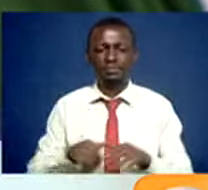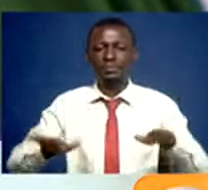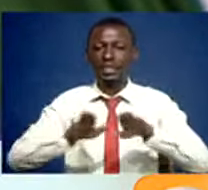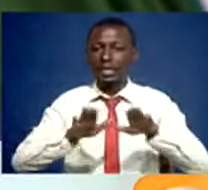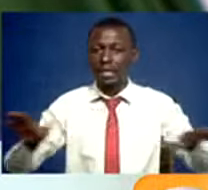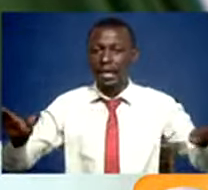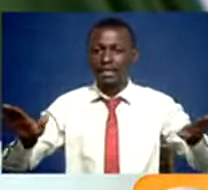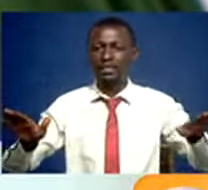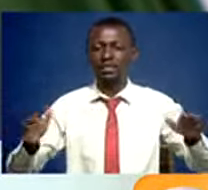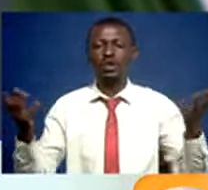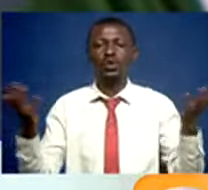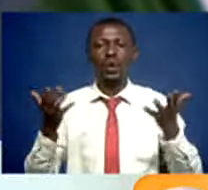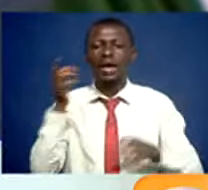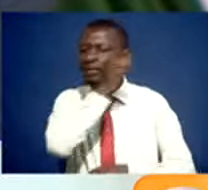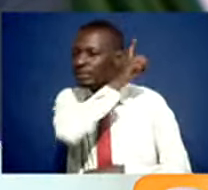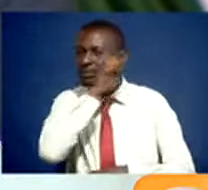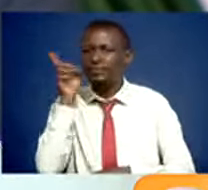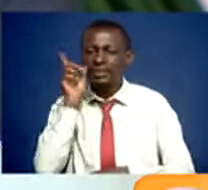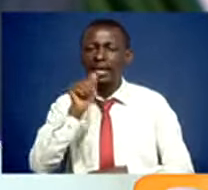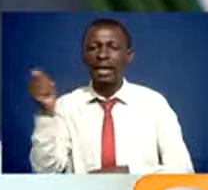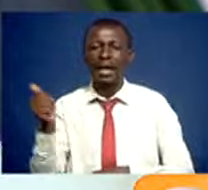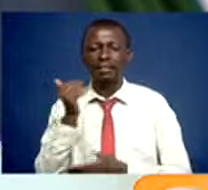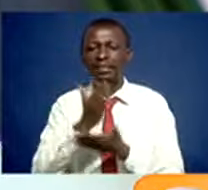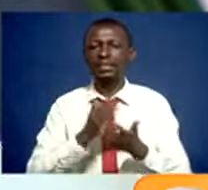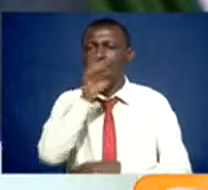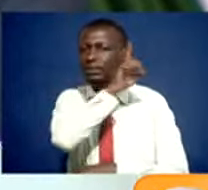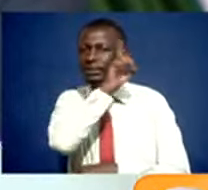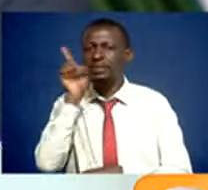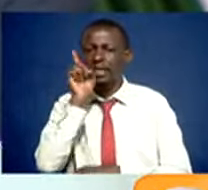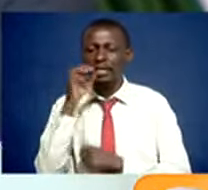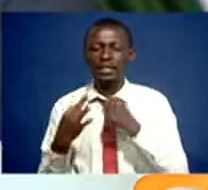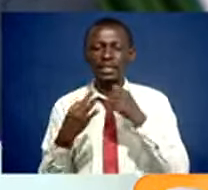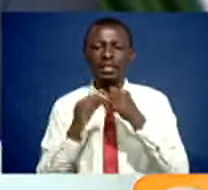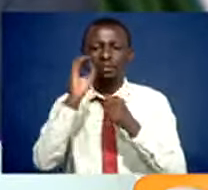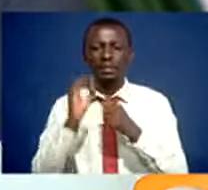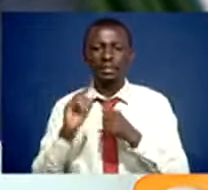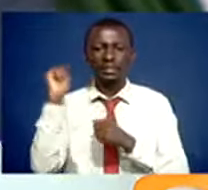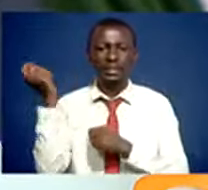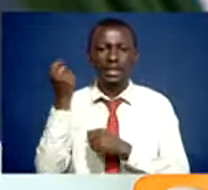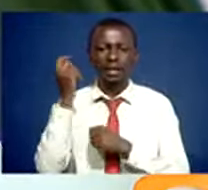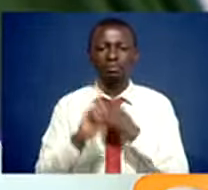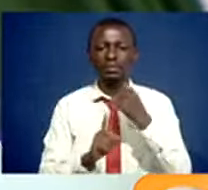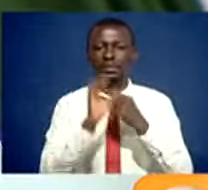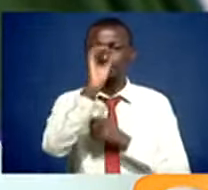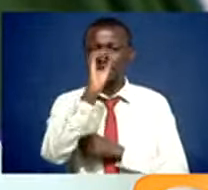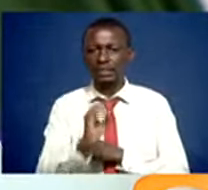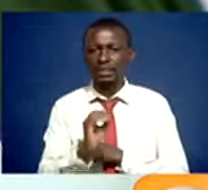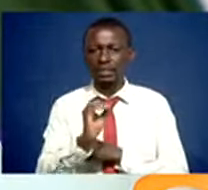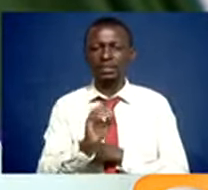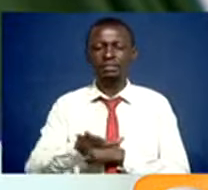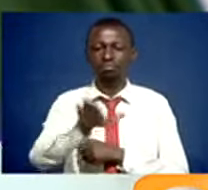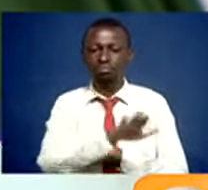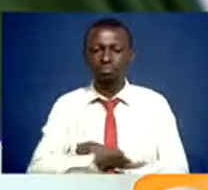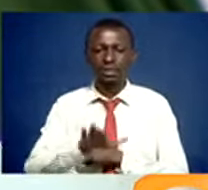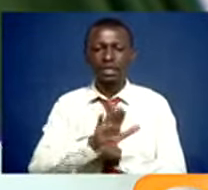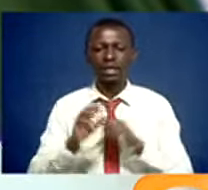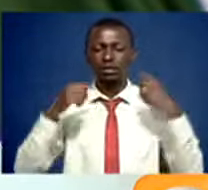lands cover over 80% of Kenya and hold about 60% of our livestock